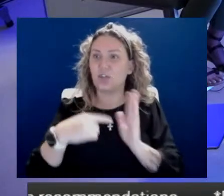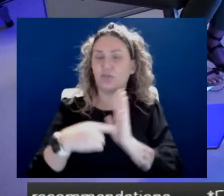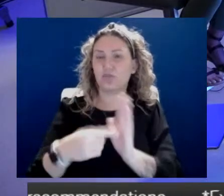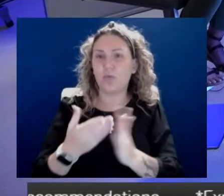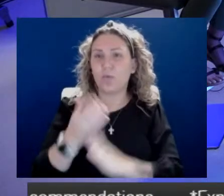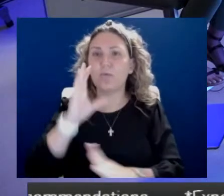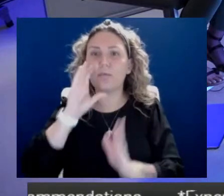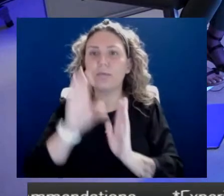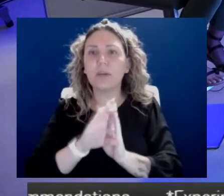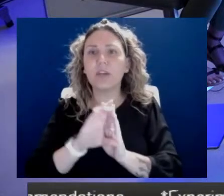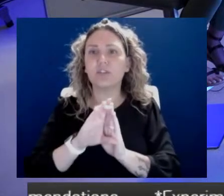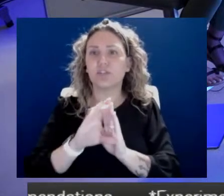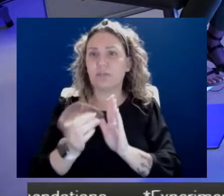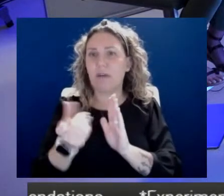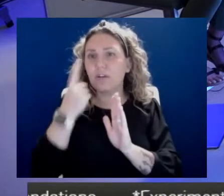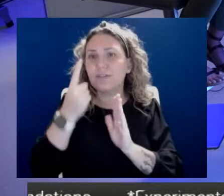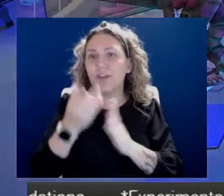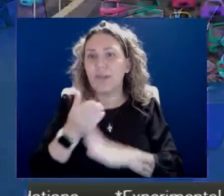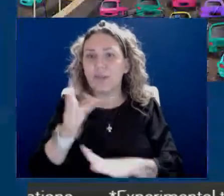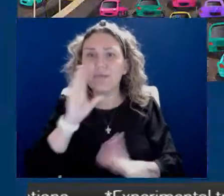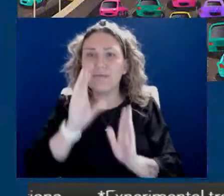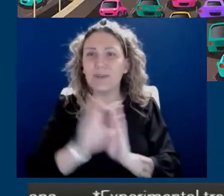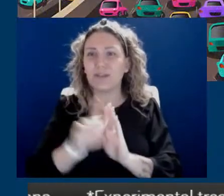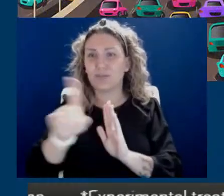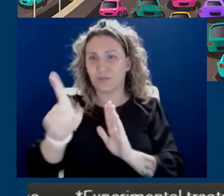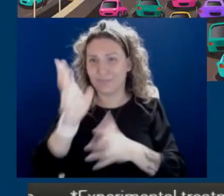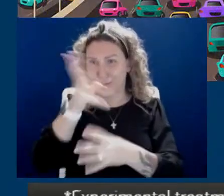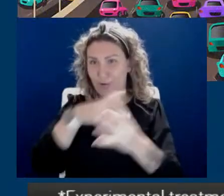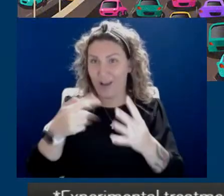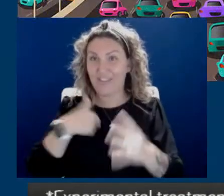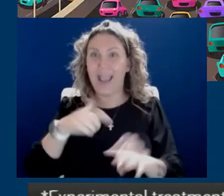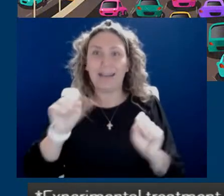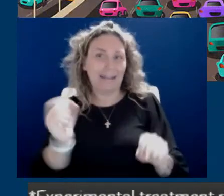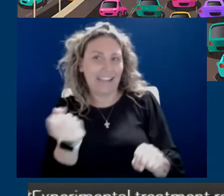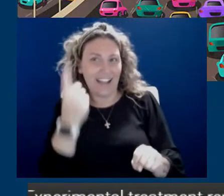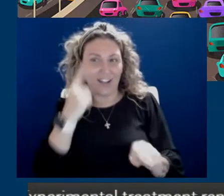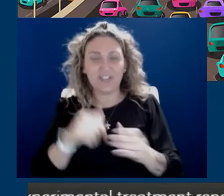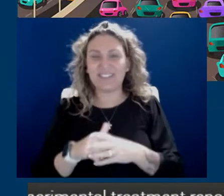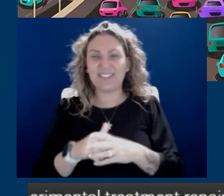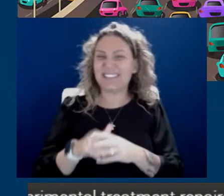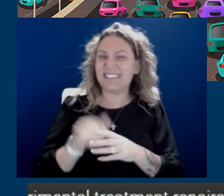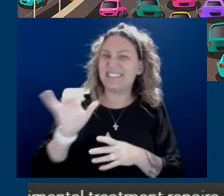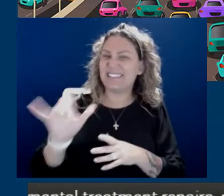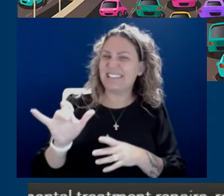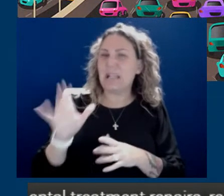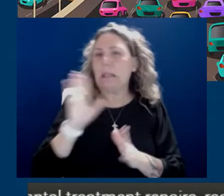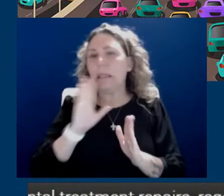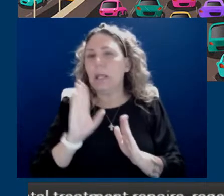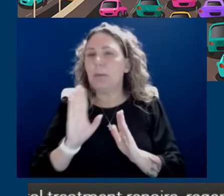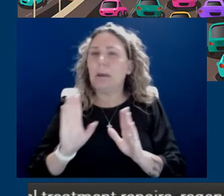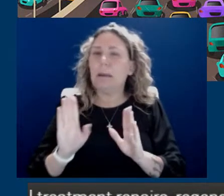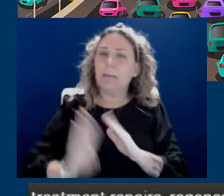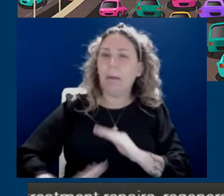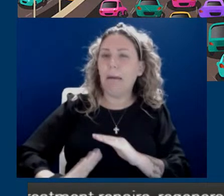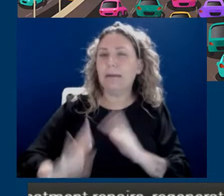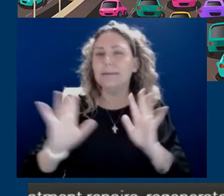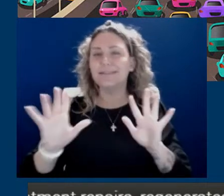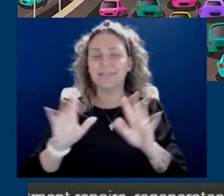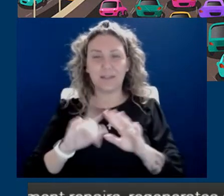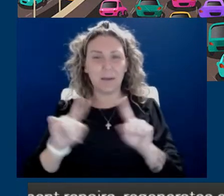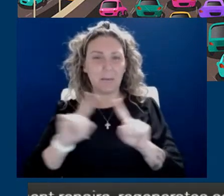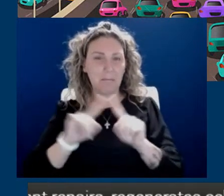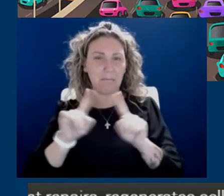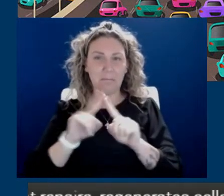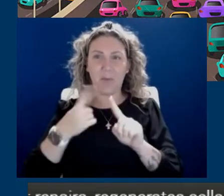to understand healthcare through pictures, and you made a graph that I can understand. Yeah, this is a little elementary, but I put this together, and so what we've done is we